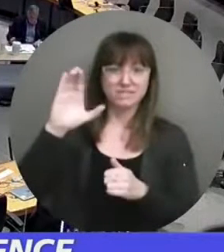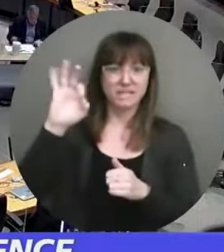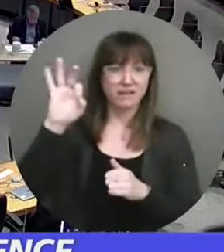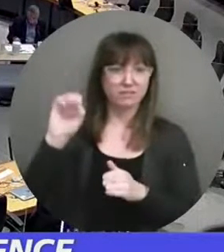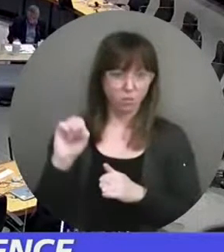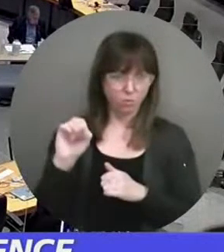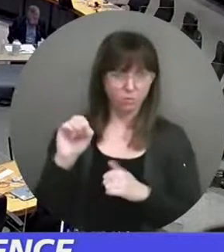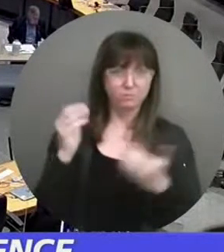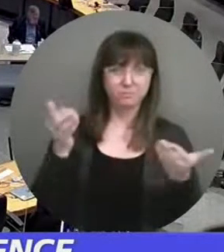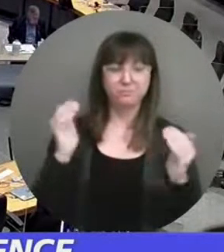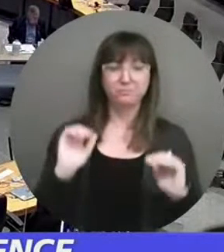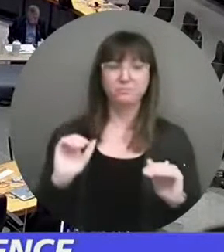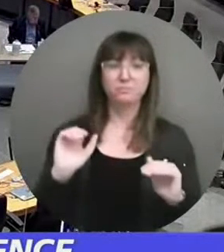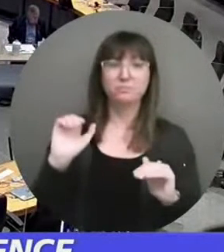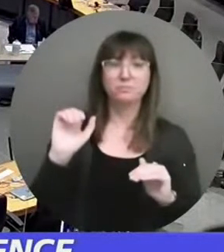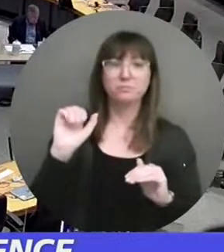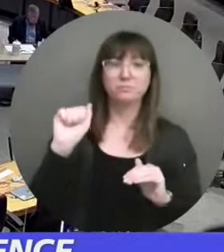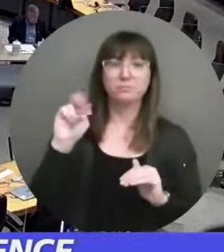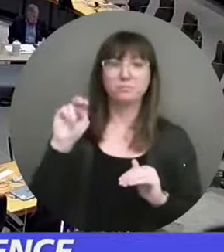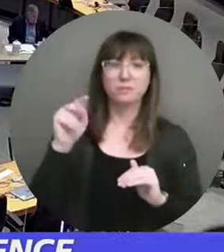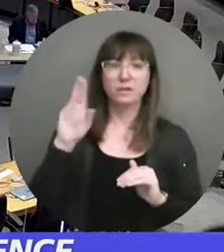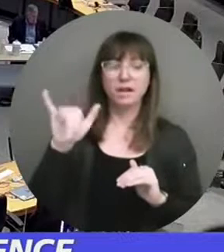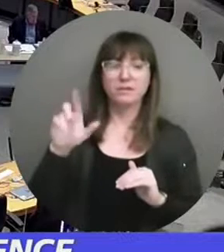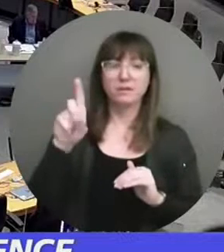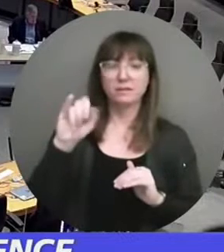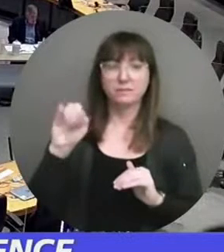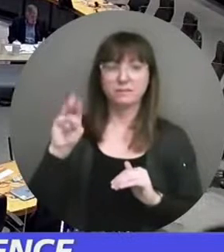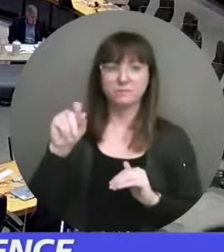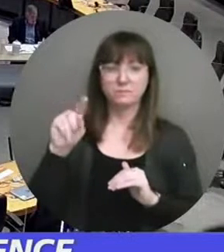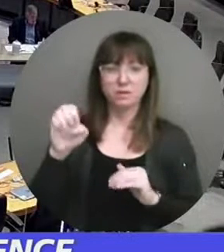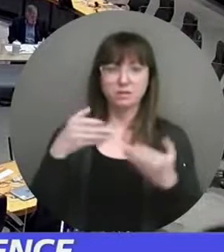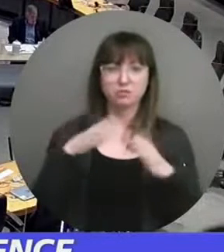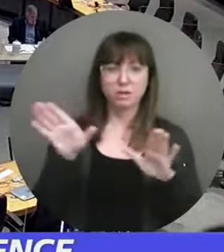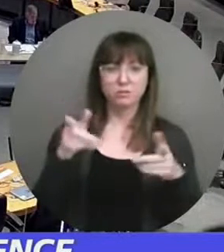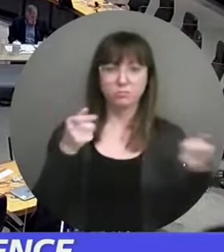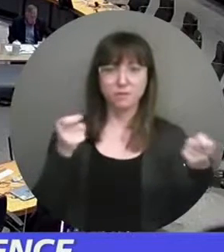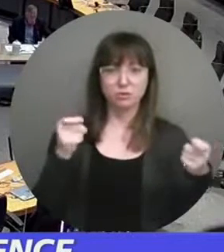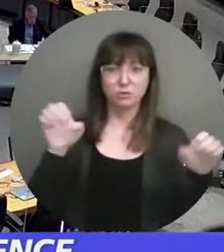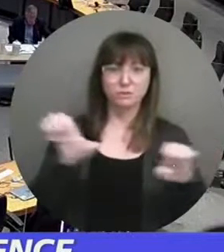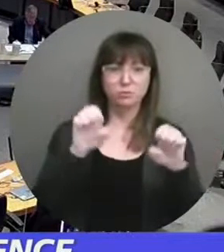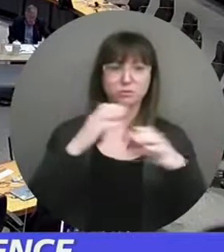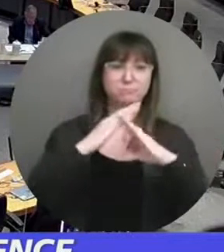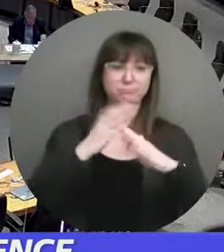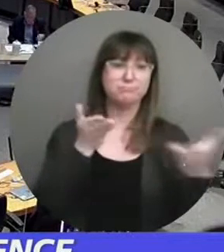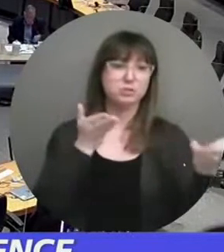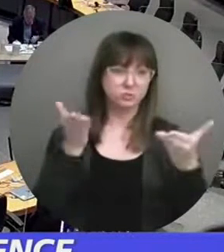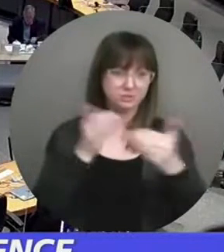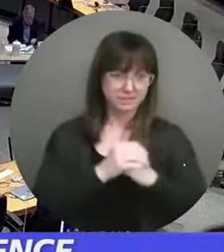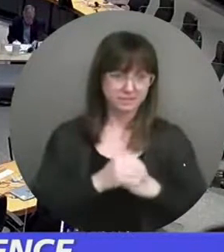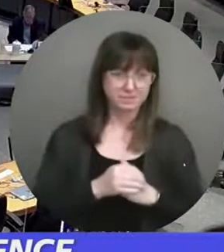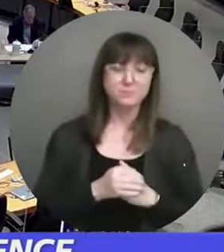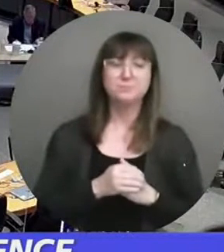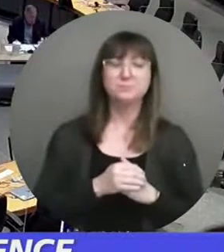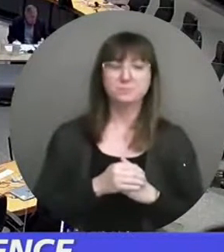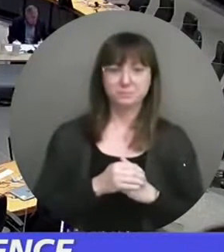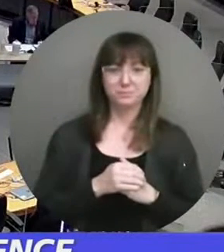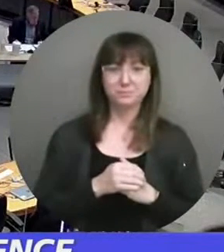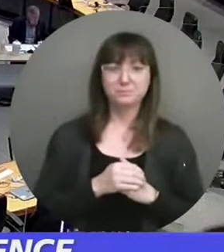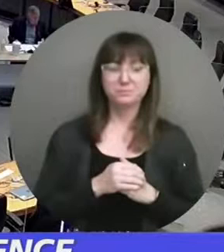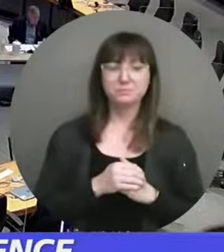Finances, and Anthony DiMonte, General Manager of Emergency and Protective Services, Directeur Général des Services de Protection et